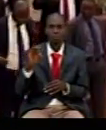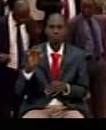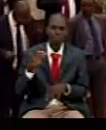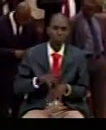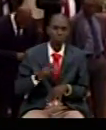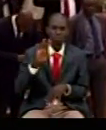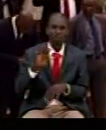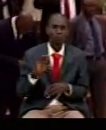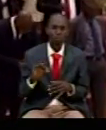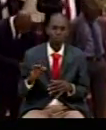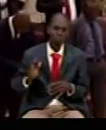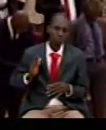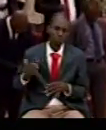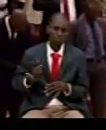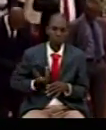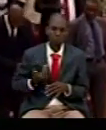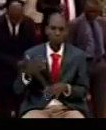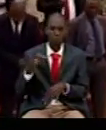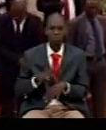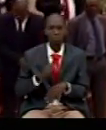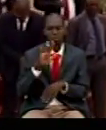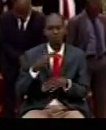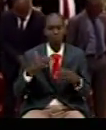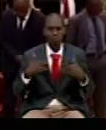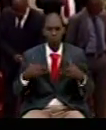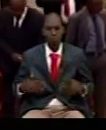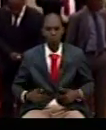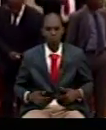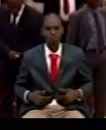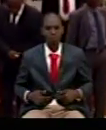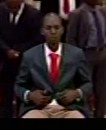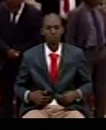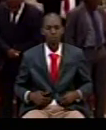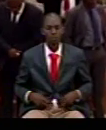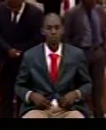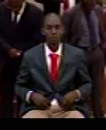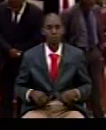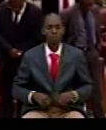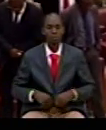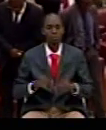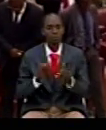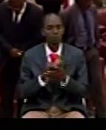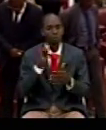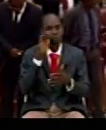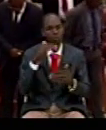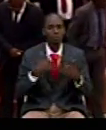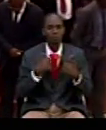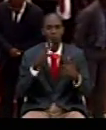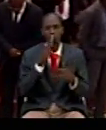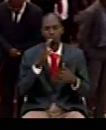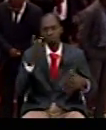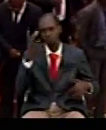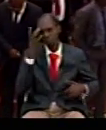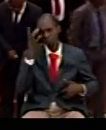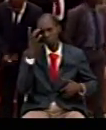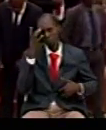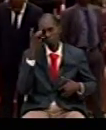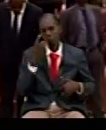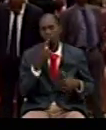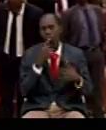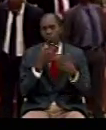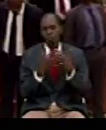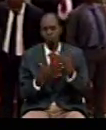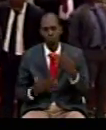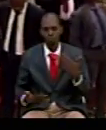Touch your spirit. Touch your body. That woman had been sick.